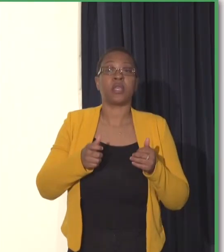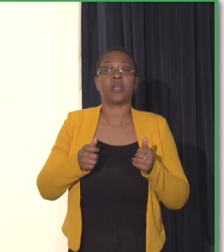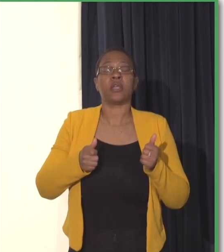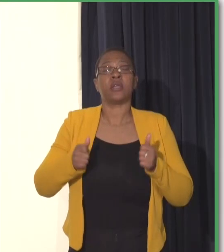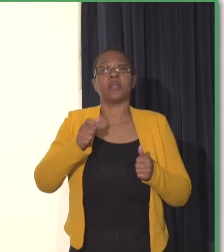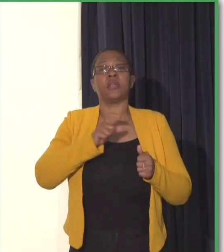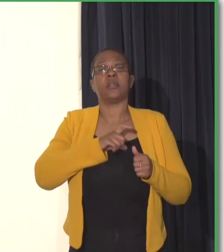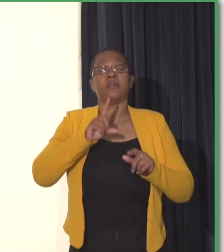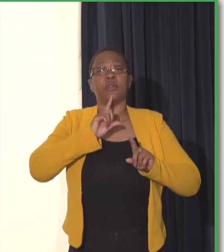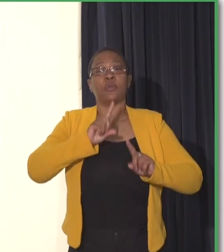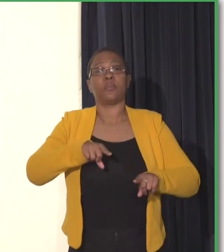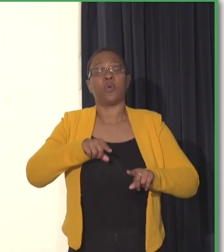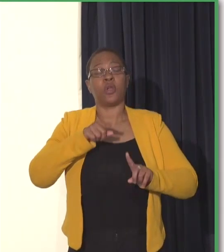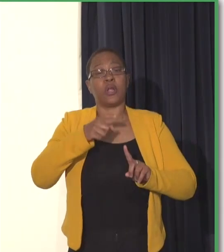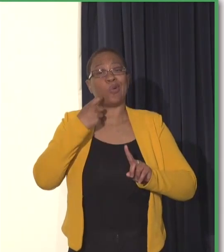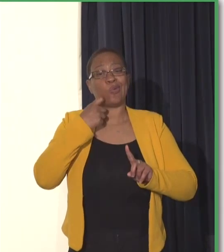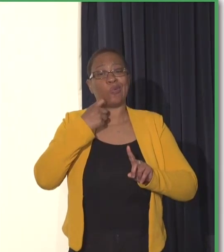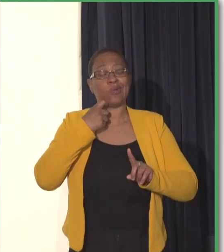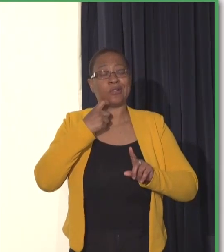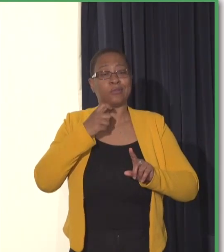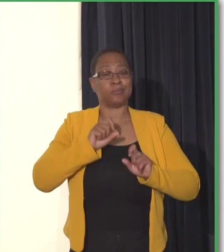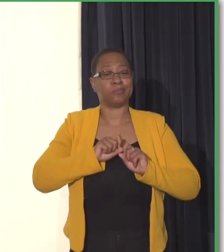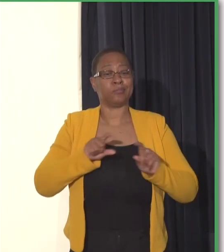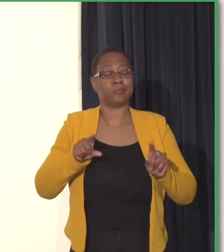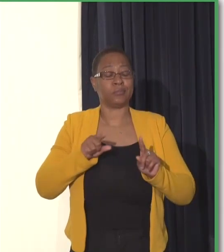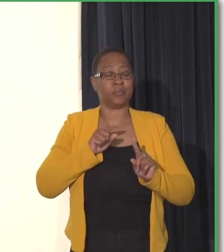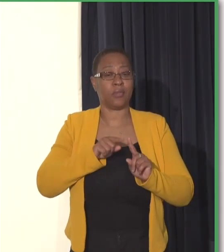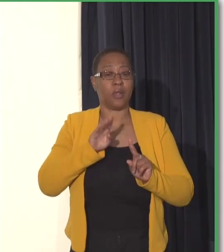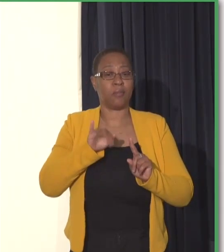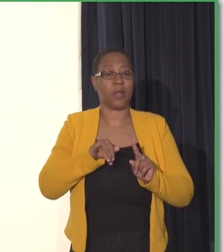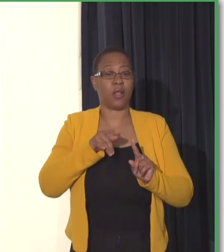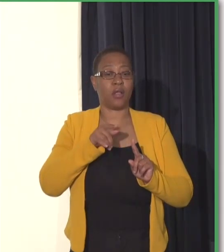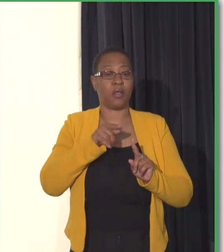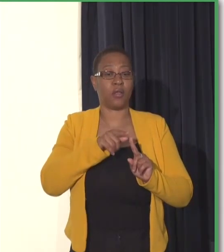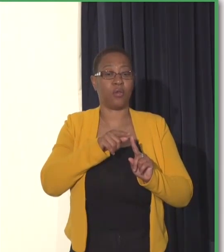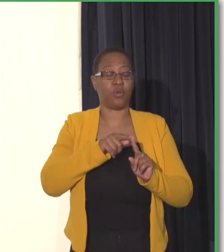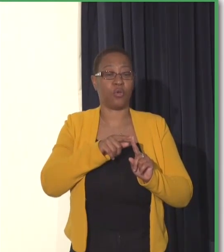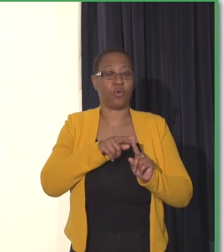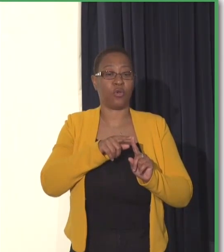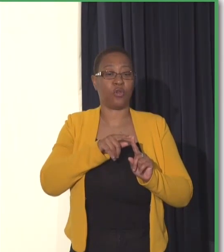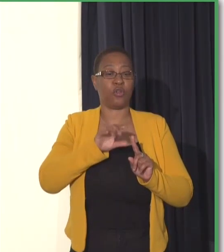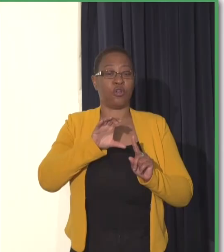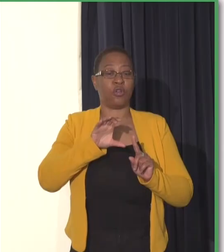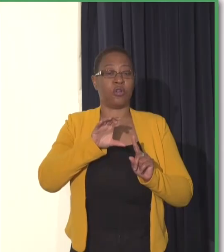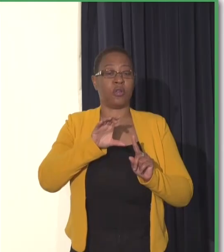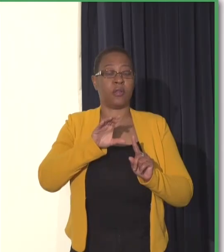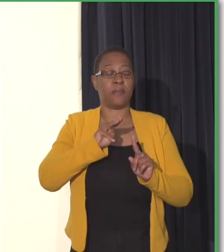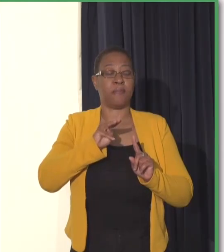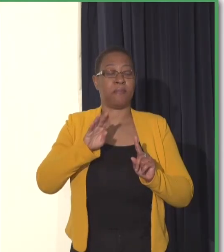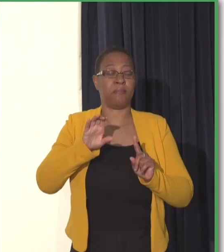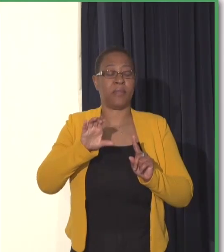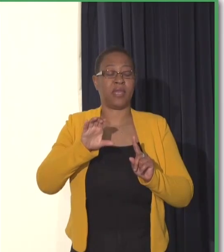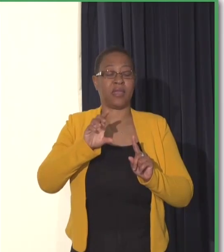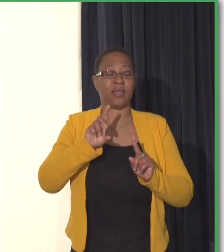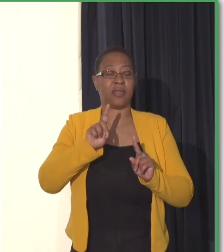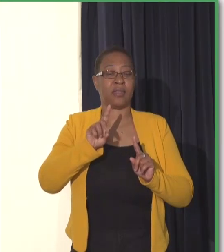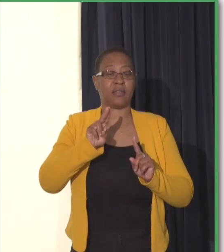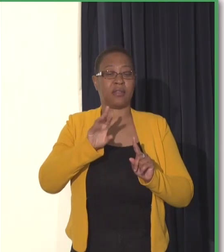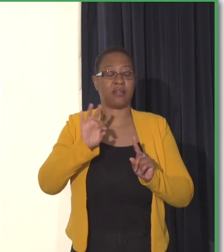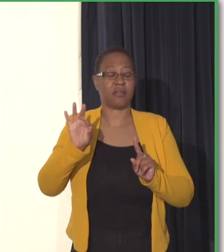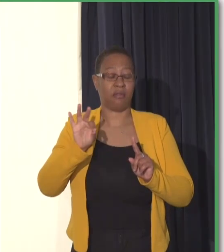report that was recently reported by Charlie LaDuff pertaining